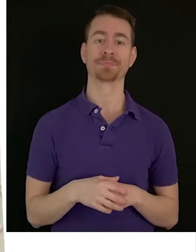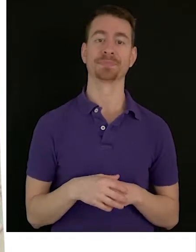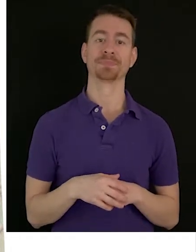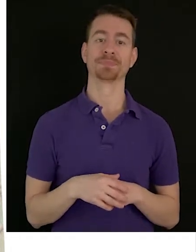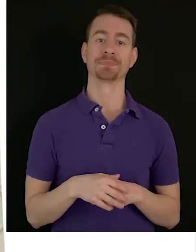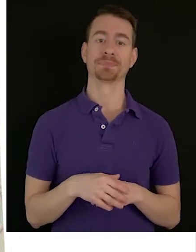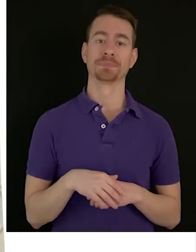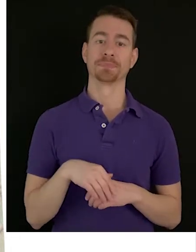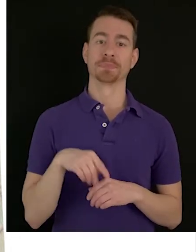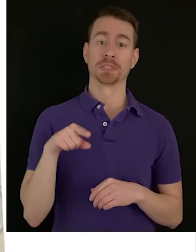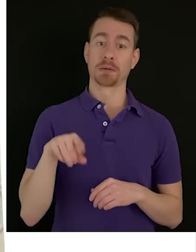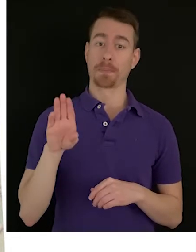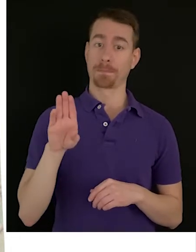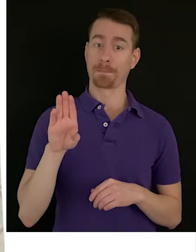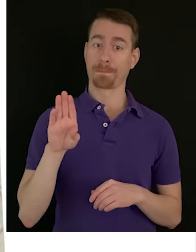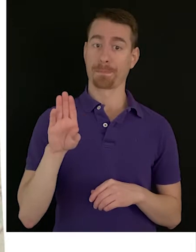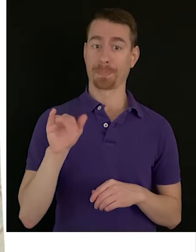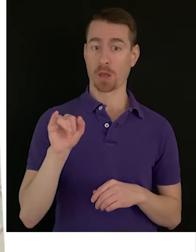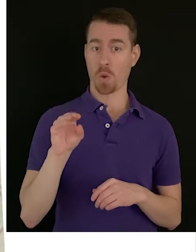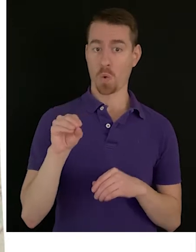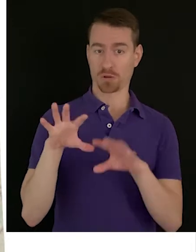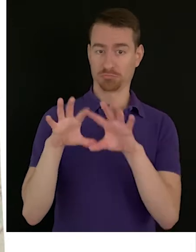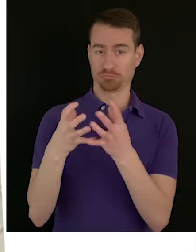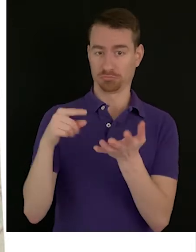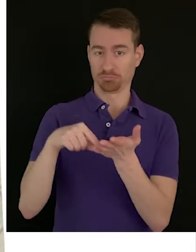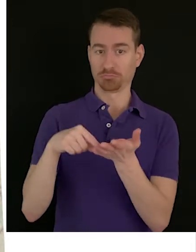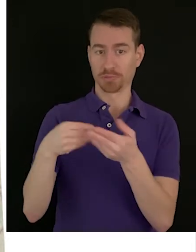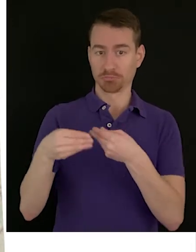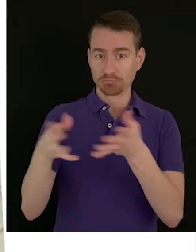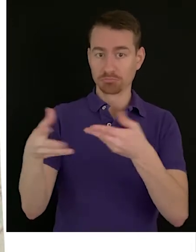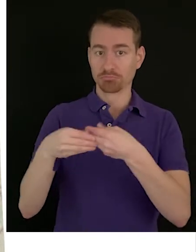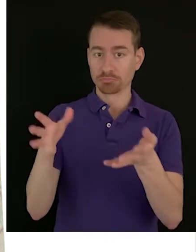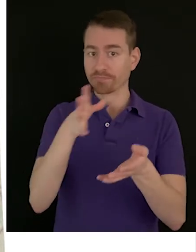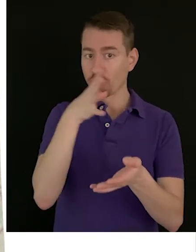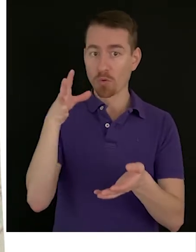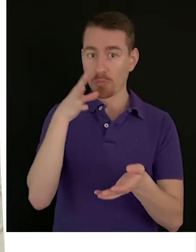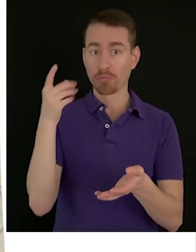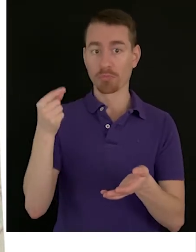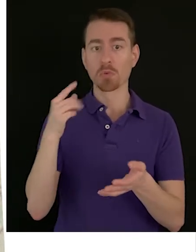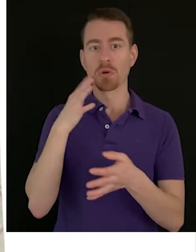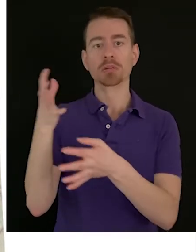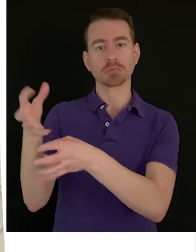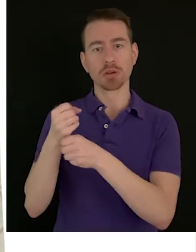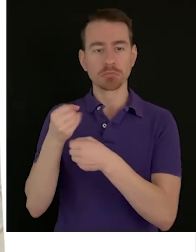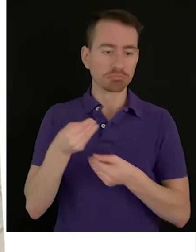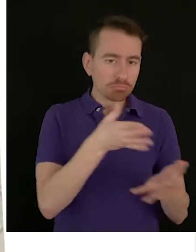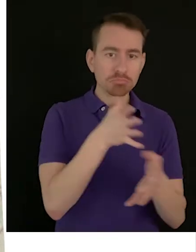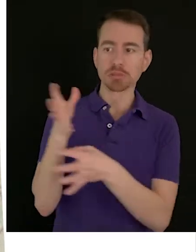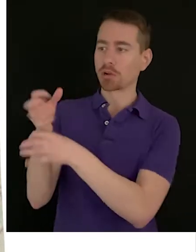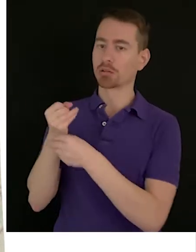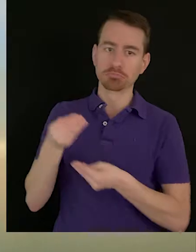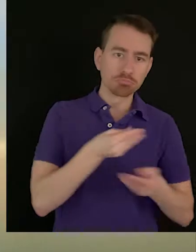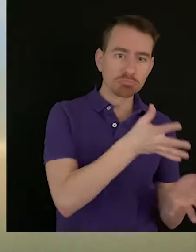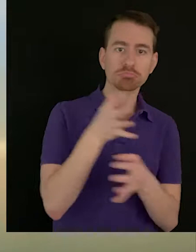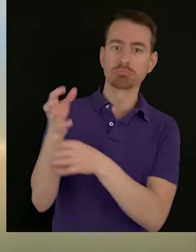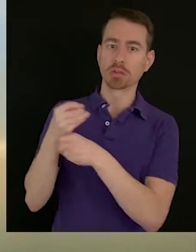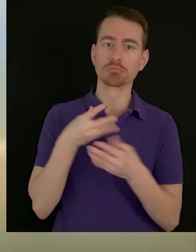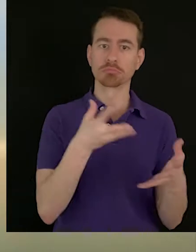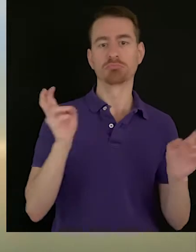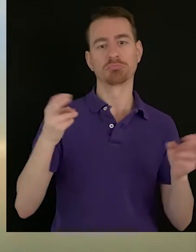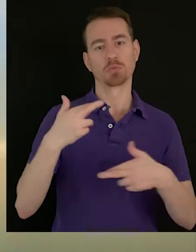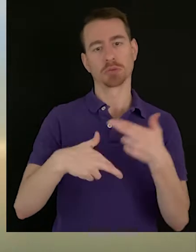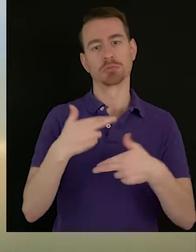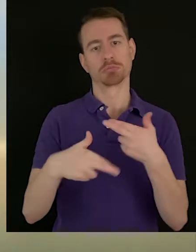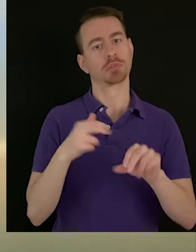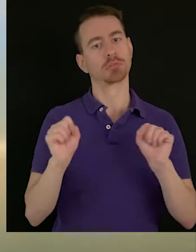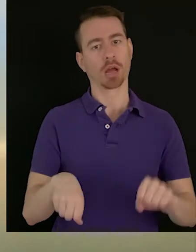near King County, as well as in central and southern Washington. Loop is nourishing plants across the state. I'm standing in